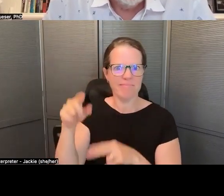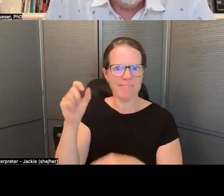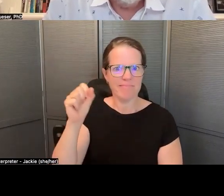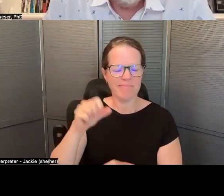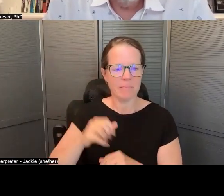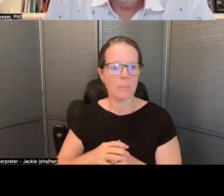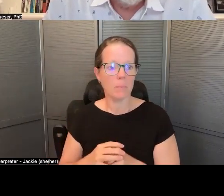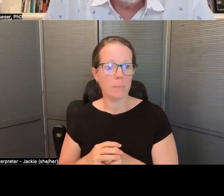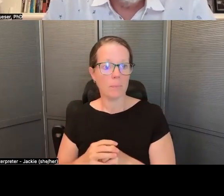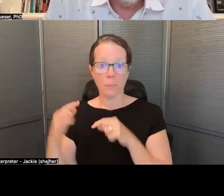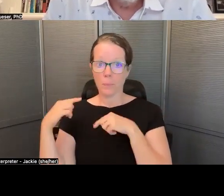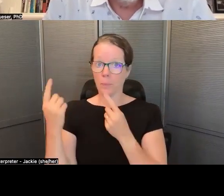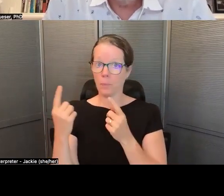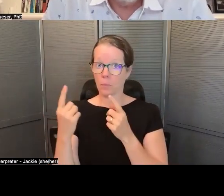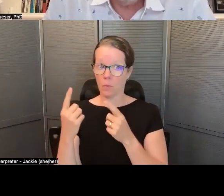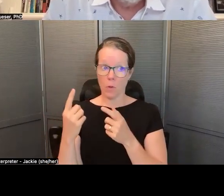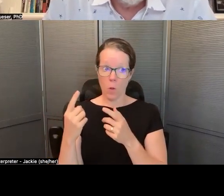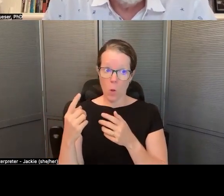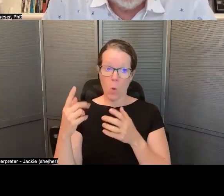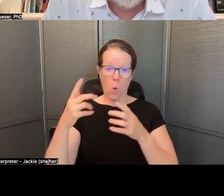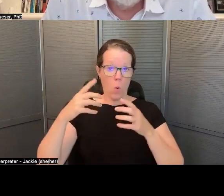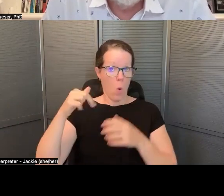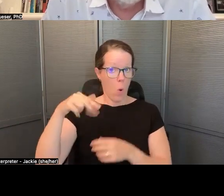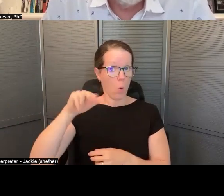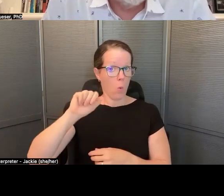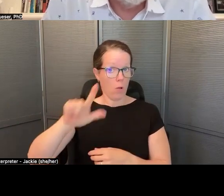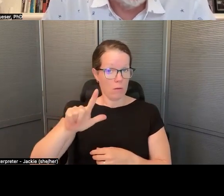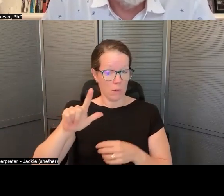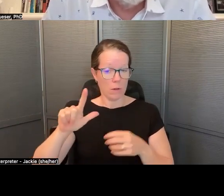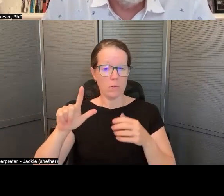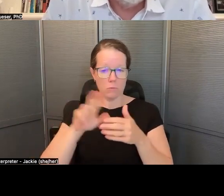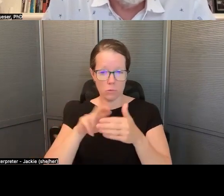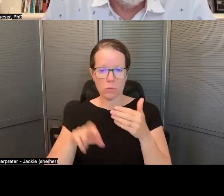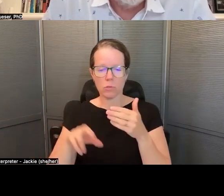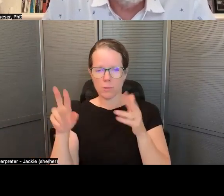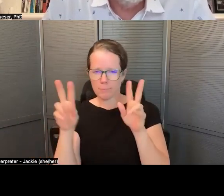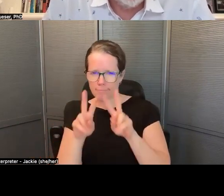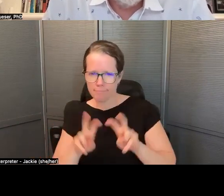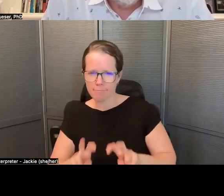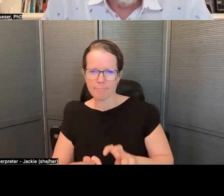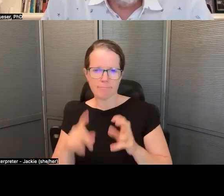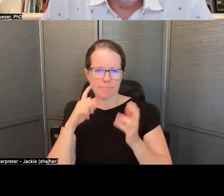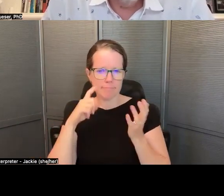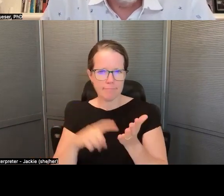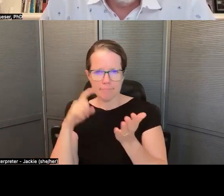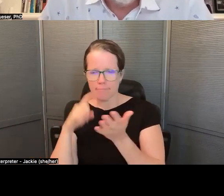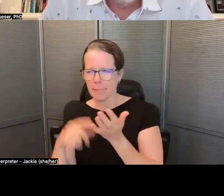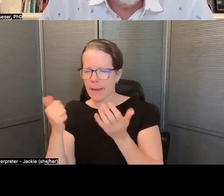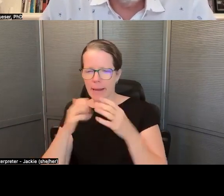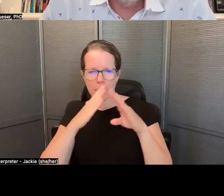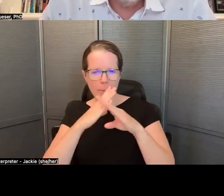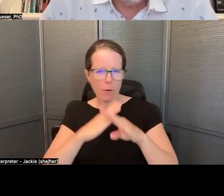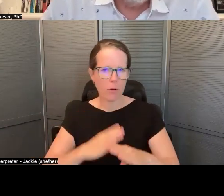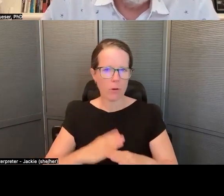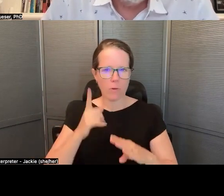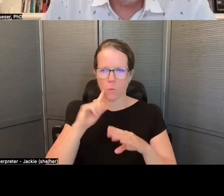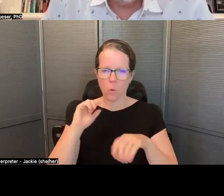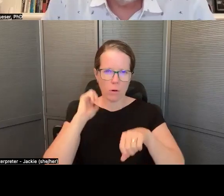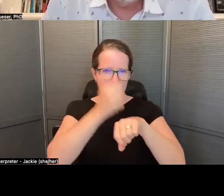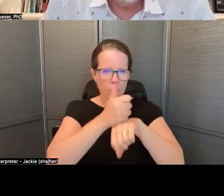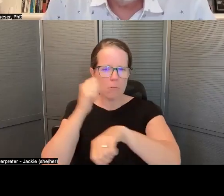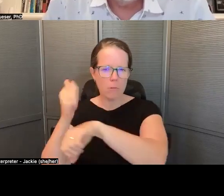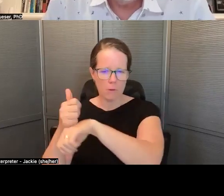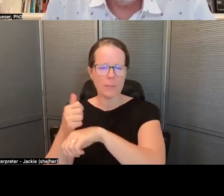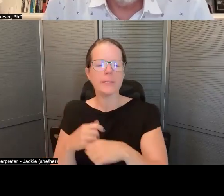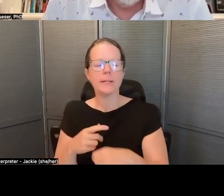results that examine barriers and facilitators to implementation indicate that facilitators